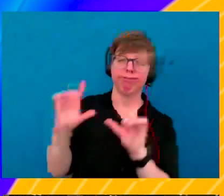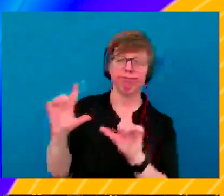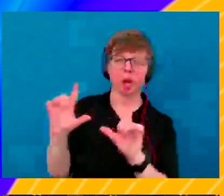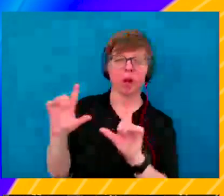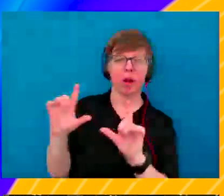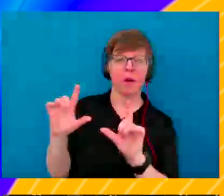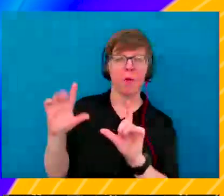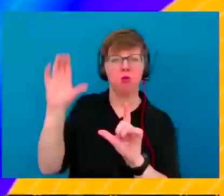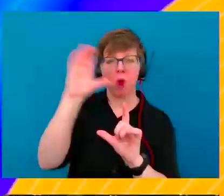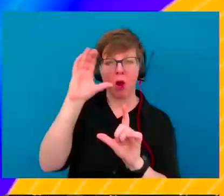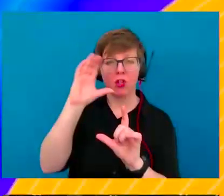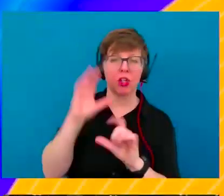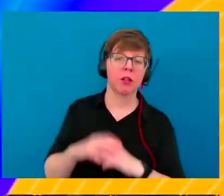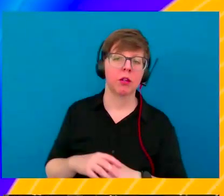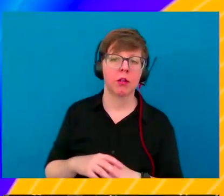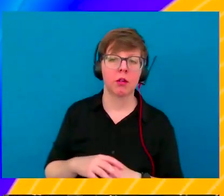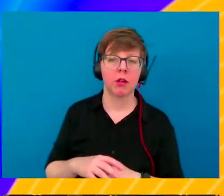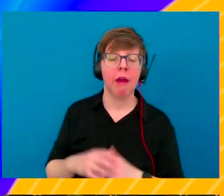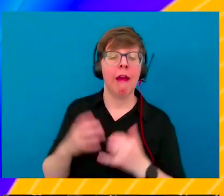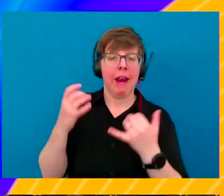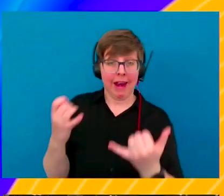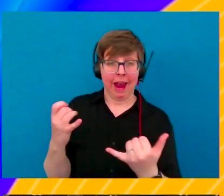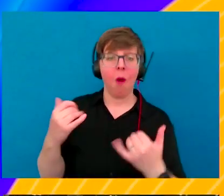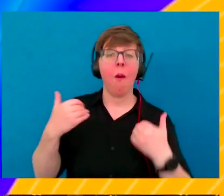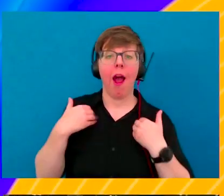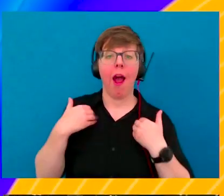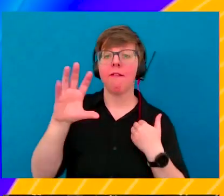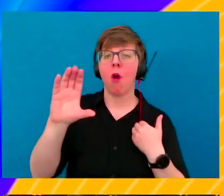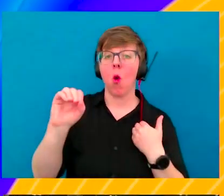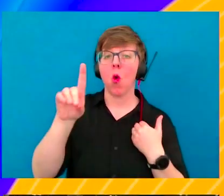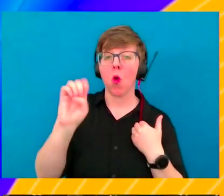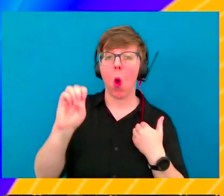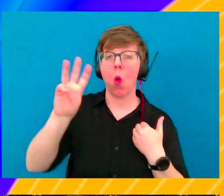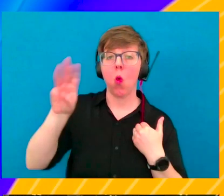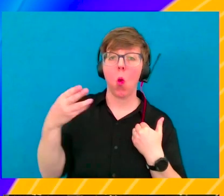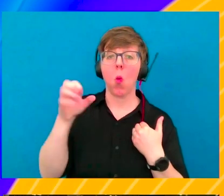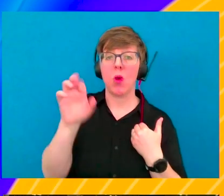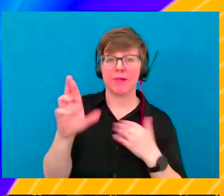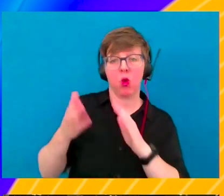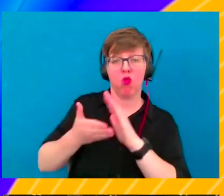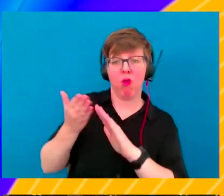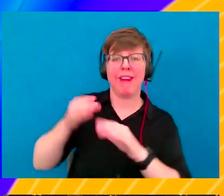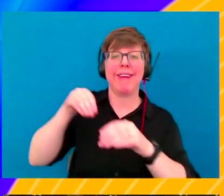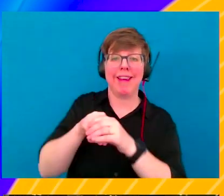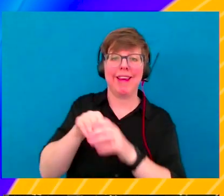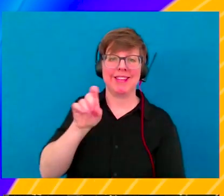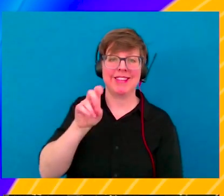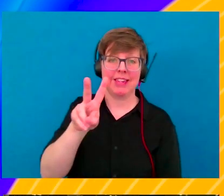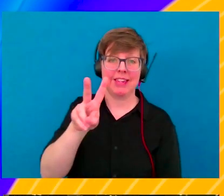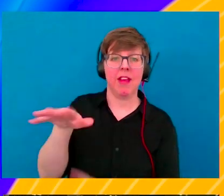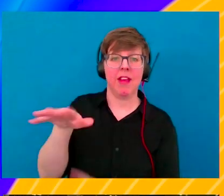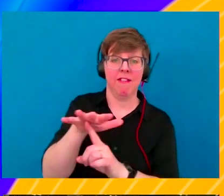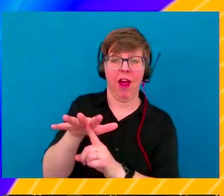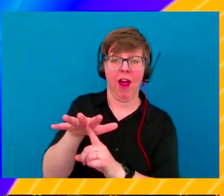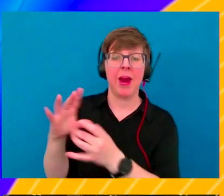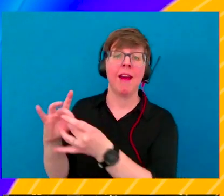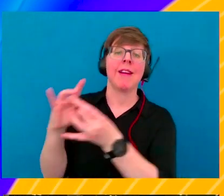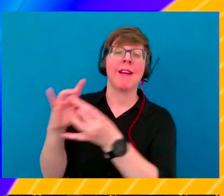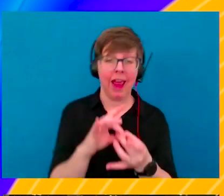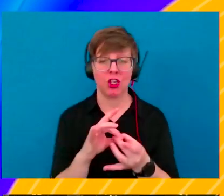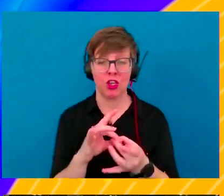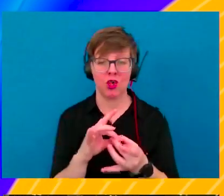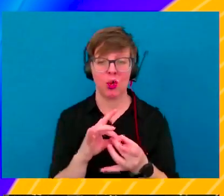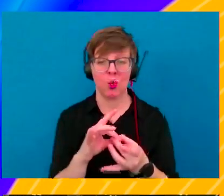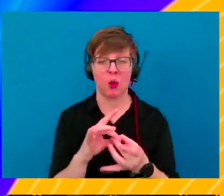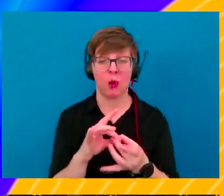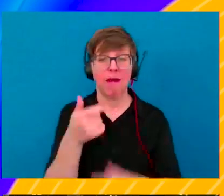I'll now have Code Whisperer running in my dev environment connected to my GitHub code, which is pretty cool. And so a